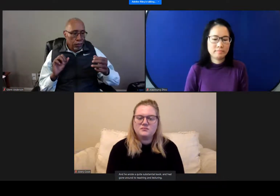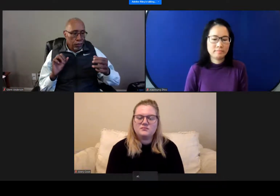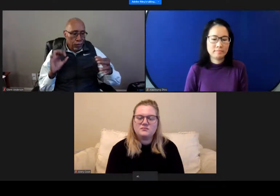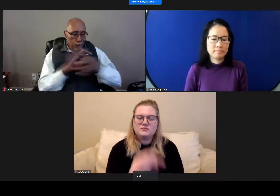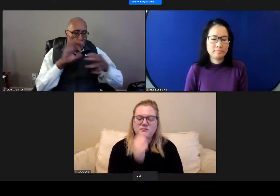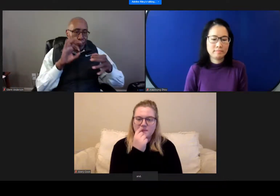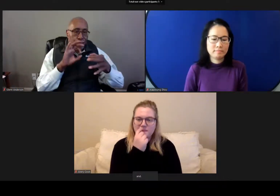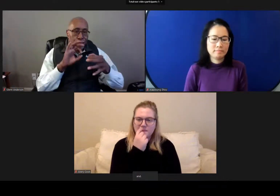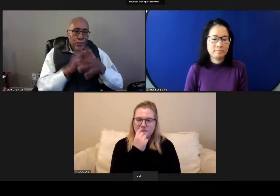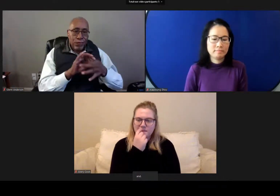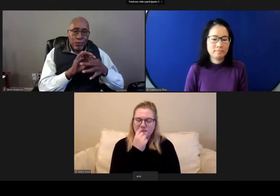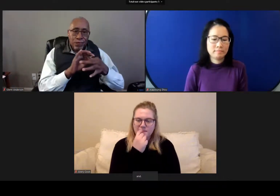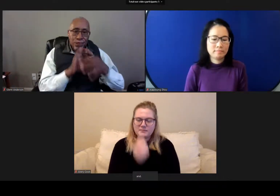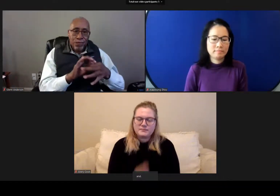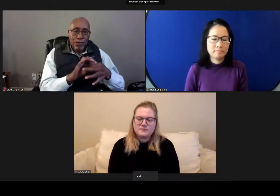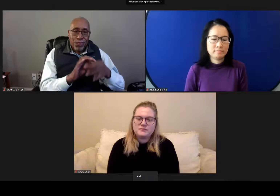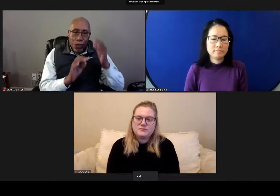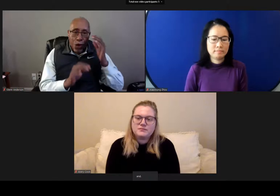And